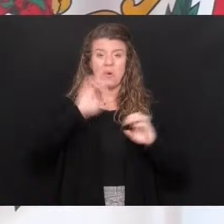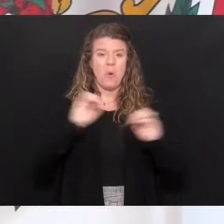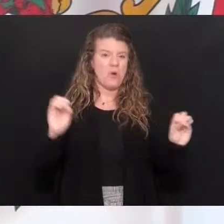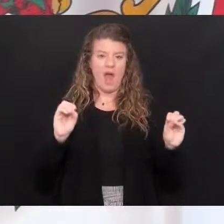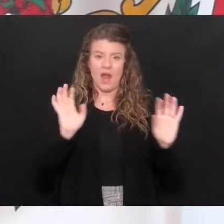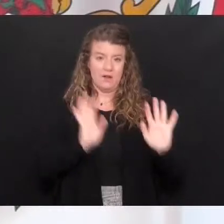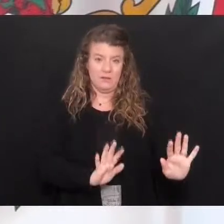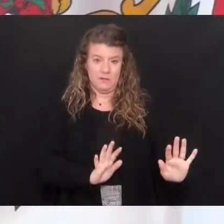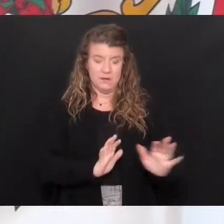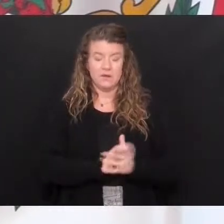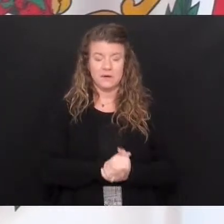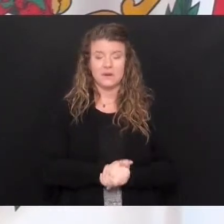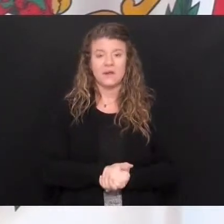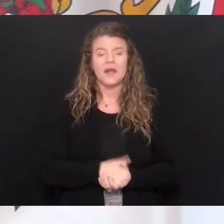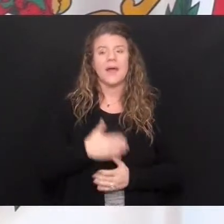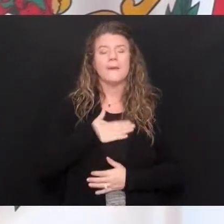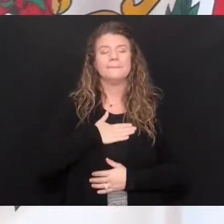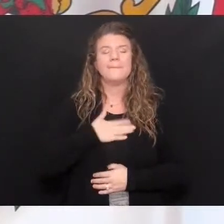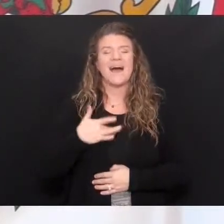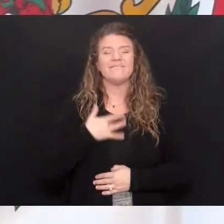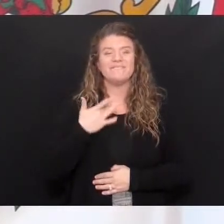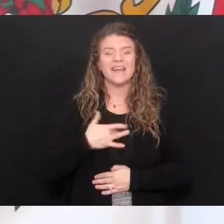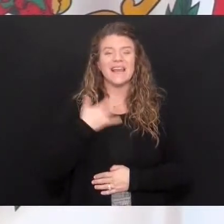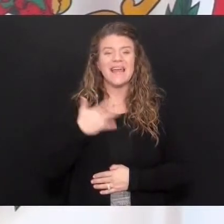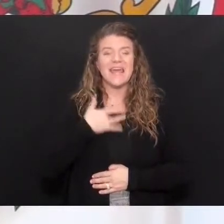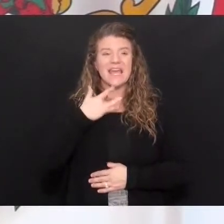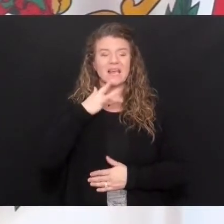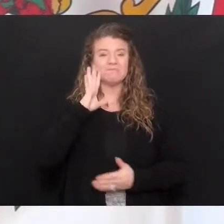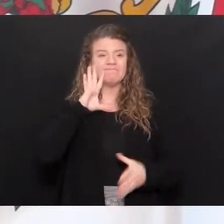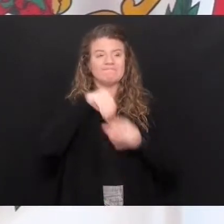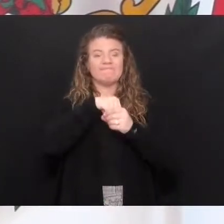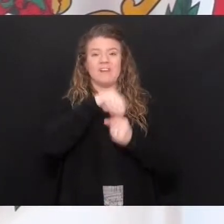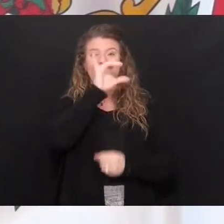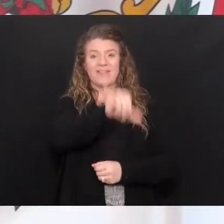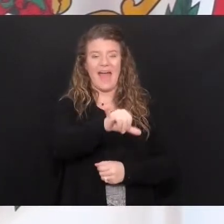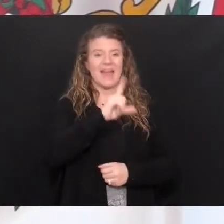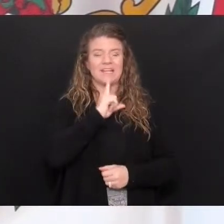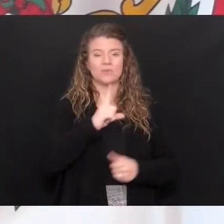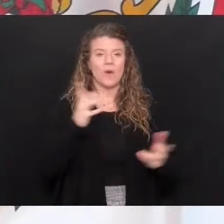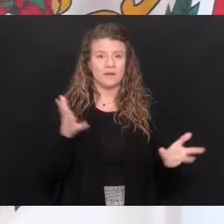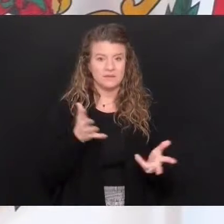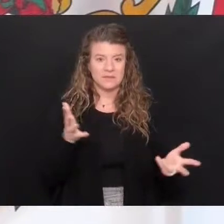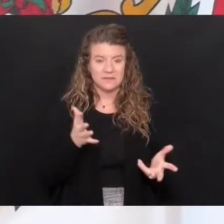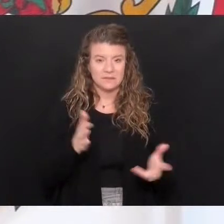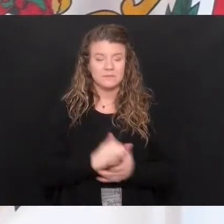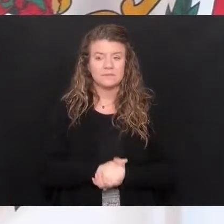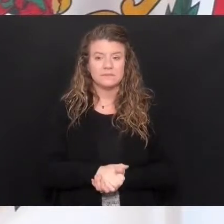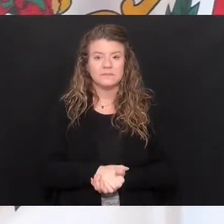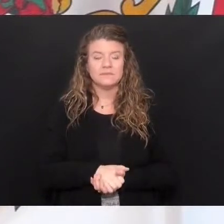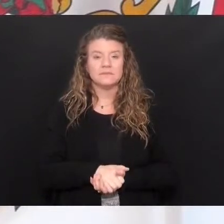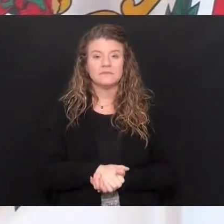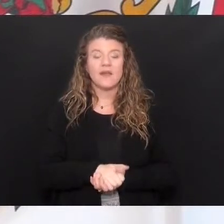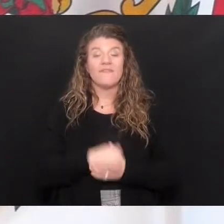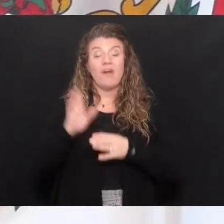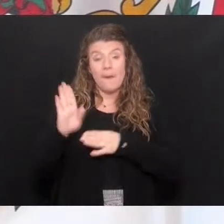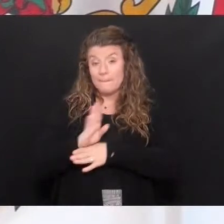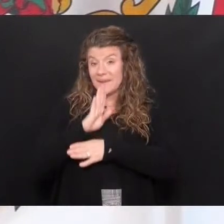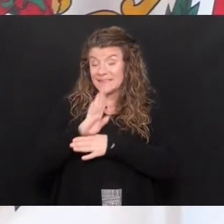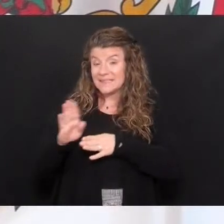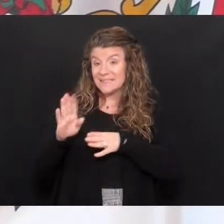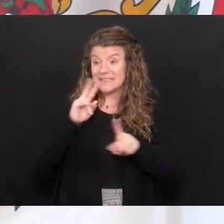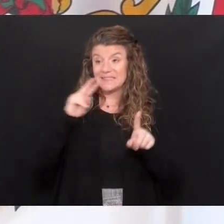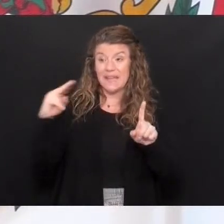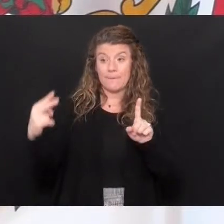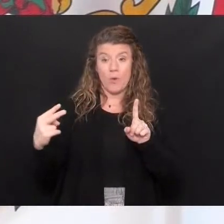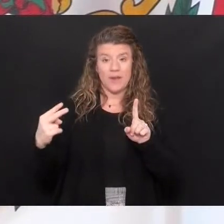And my feeling about all of that was just this, is just from a business